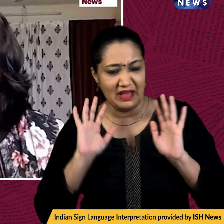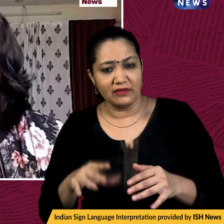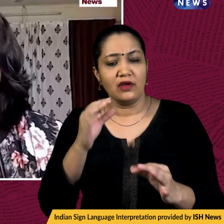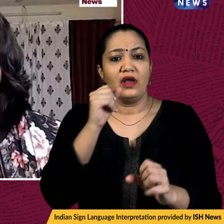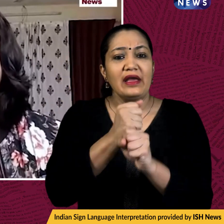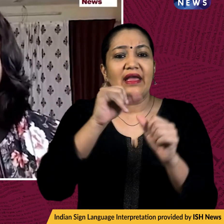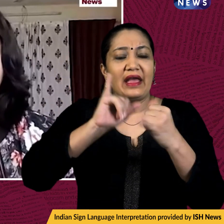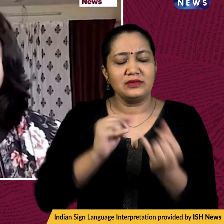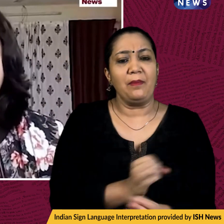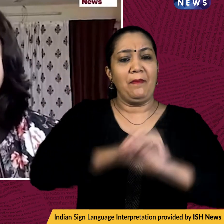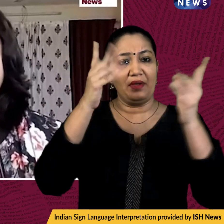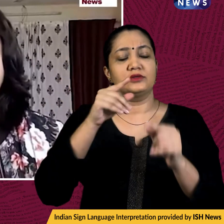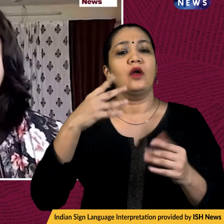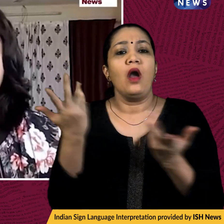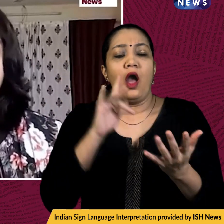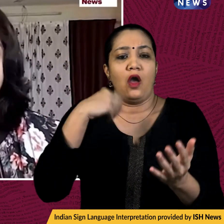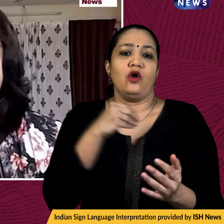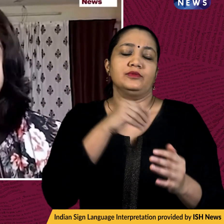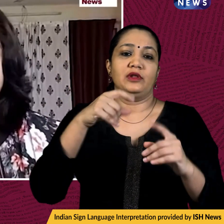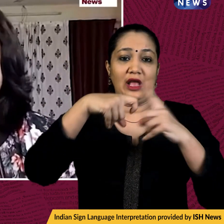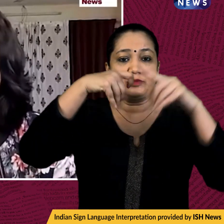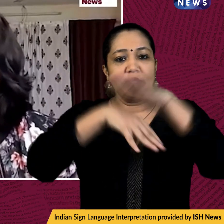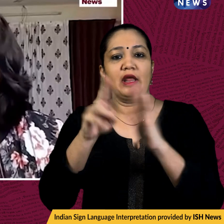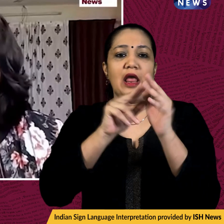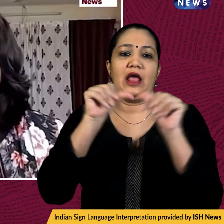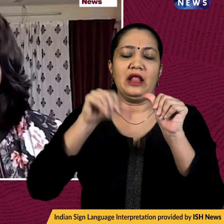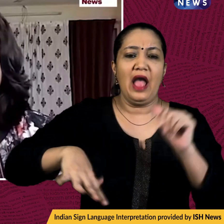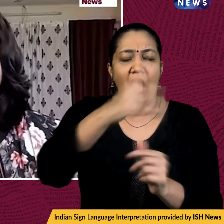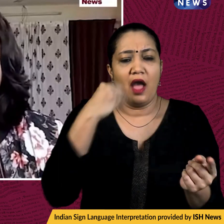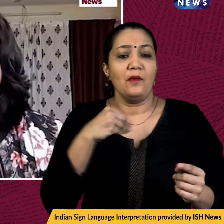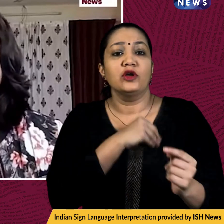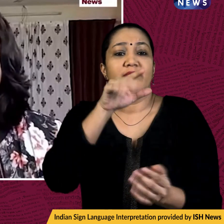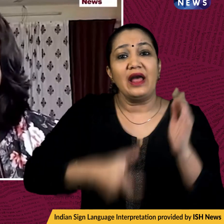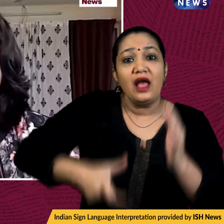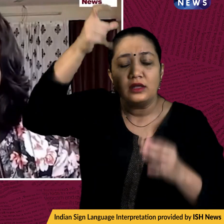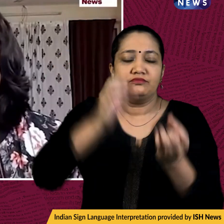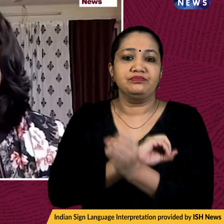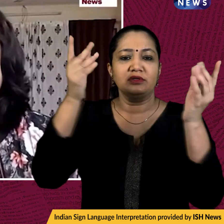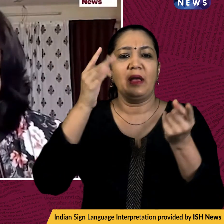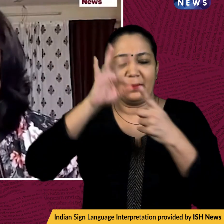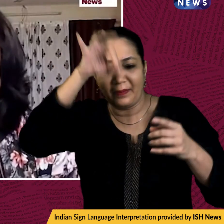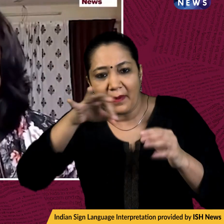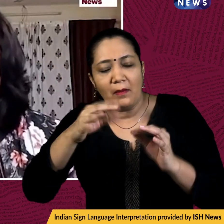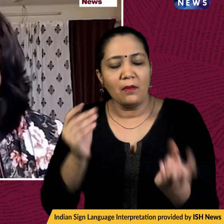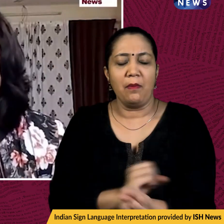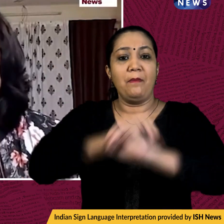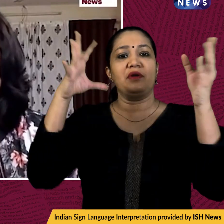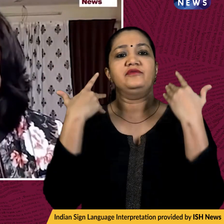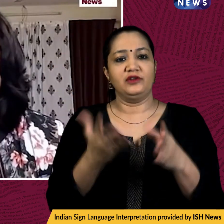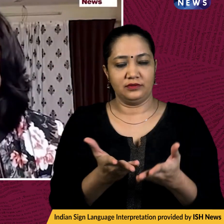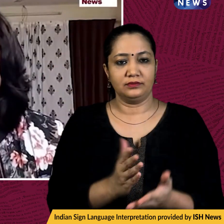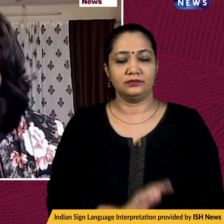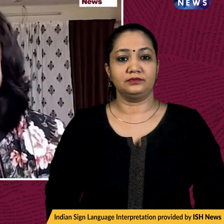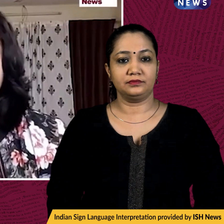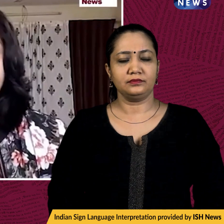gas cylinder blast at a hospital in Kashmir's Anantnag district. The explosion was reportedly caused due to leakage of